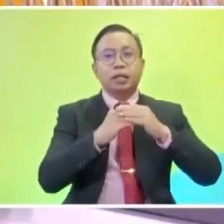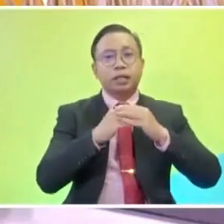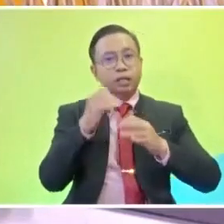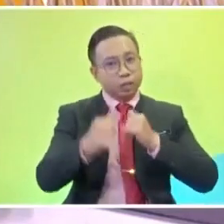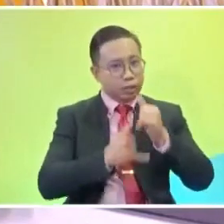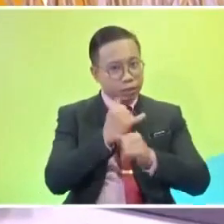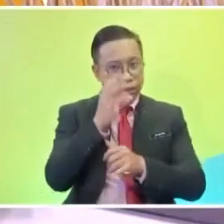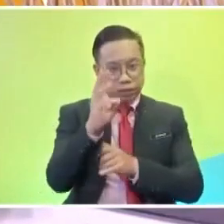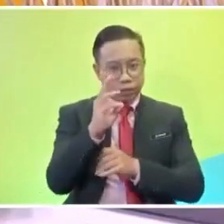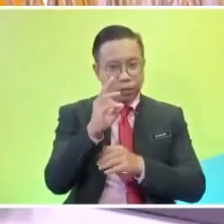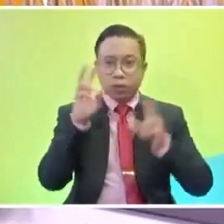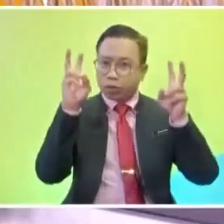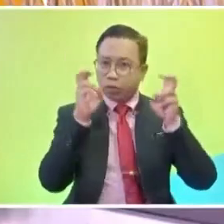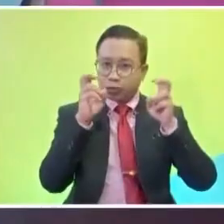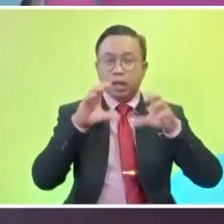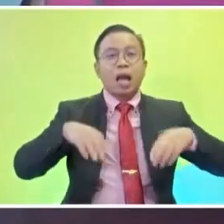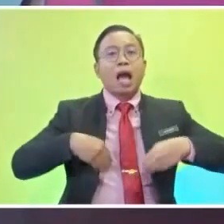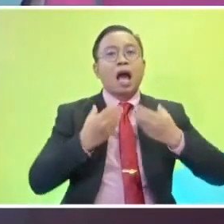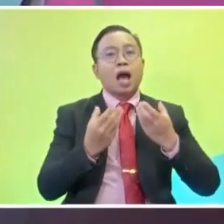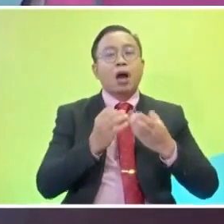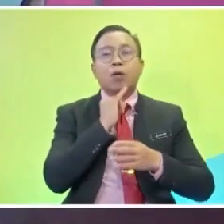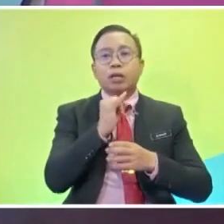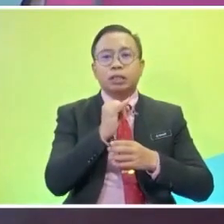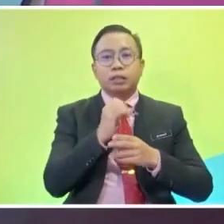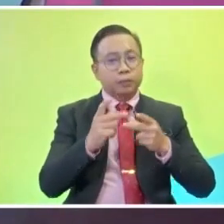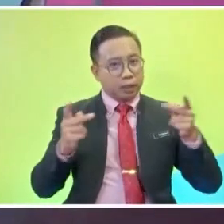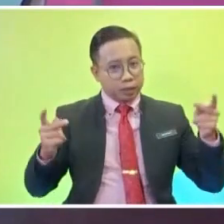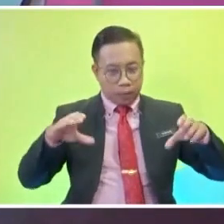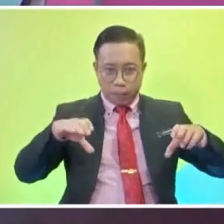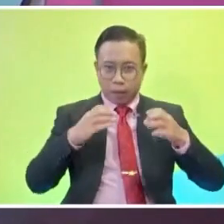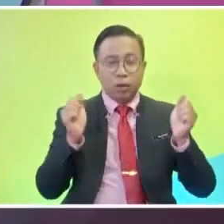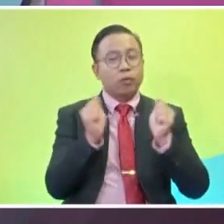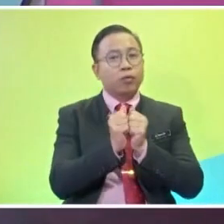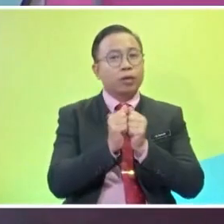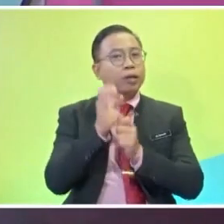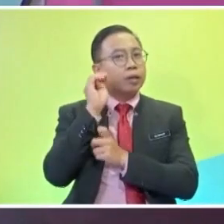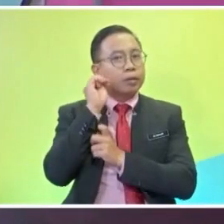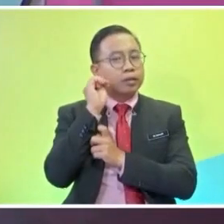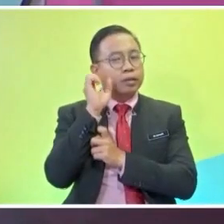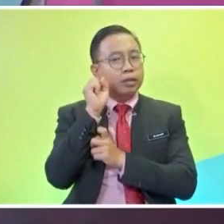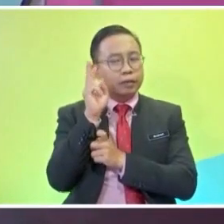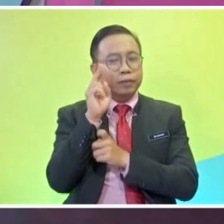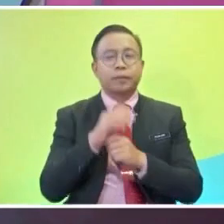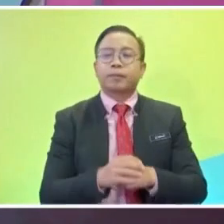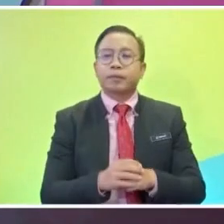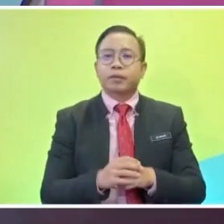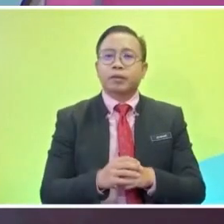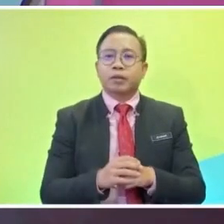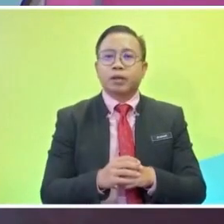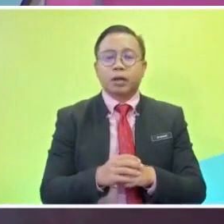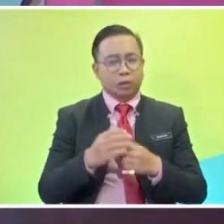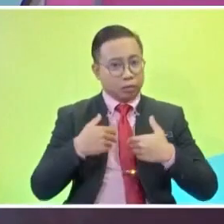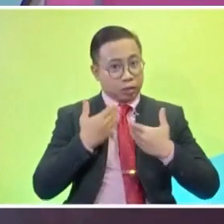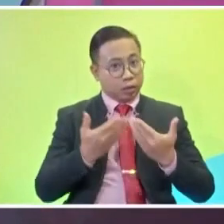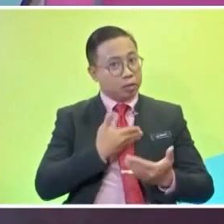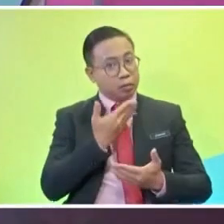Tahun 6 on the topic of How is Pasta Made together with Miss Sylvia. Alright Miss, I'm so excited for